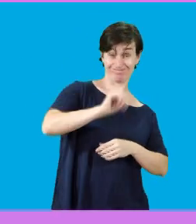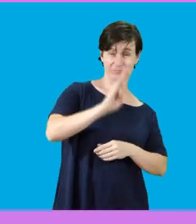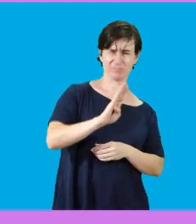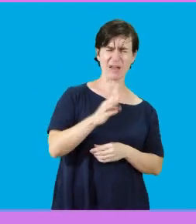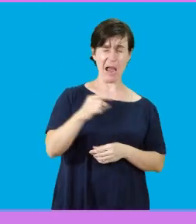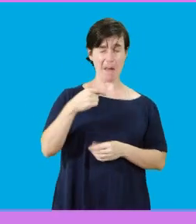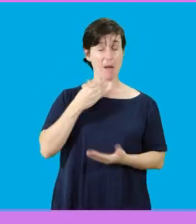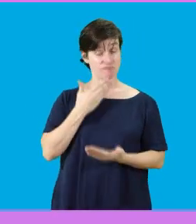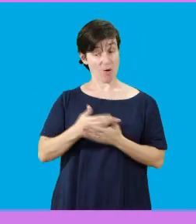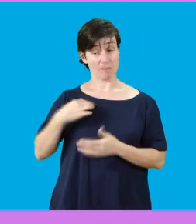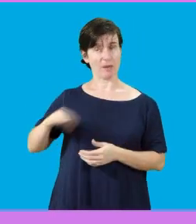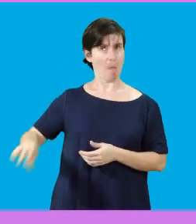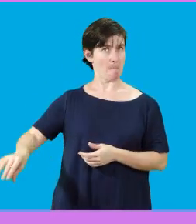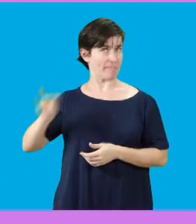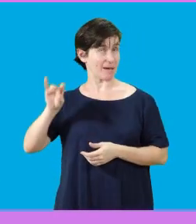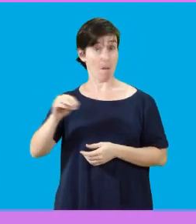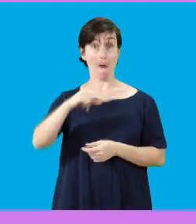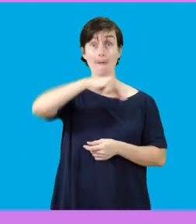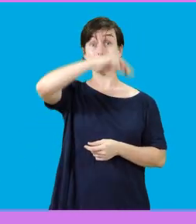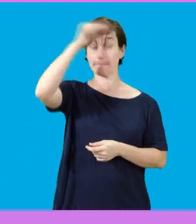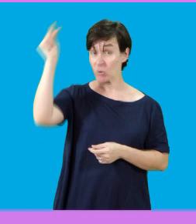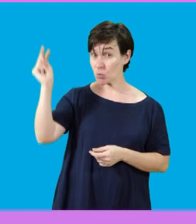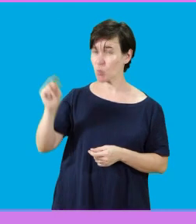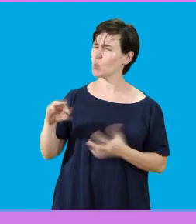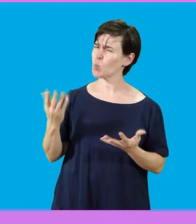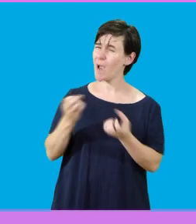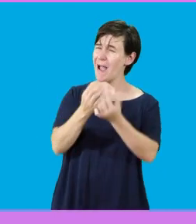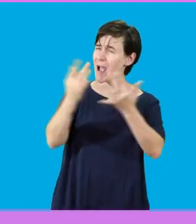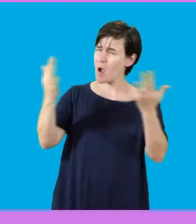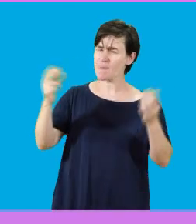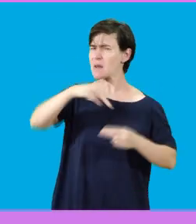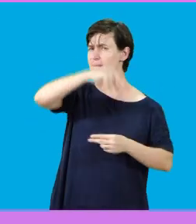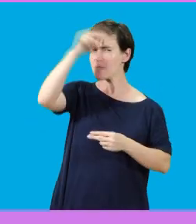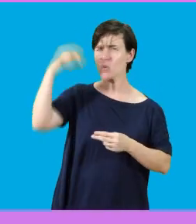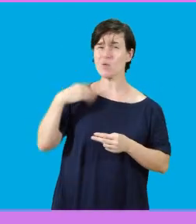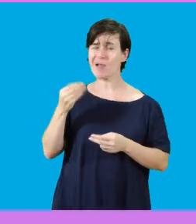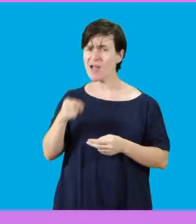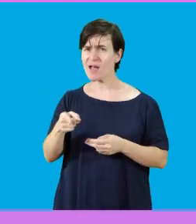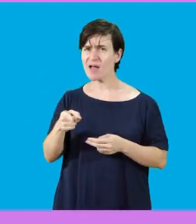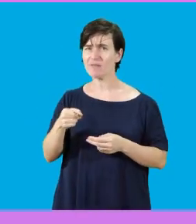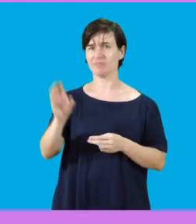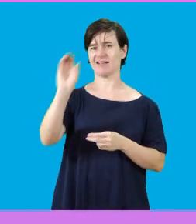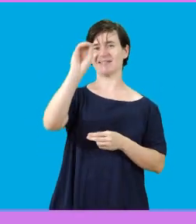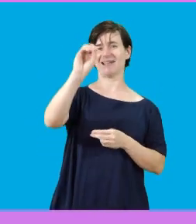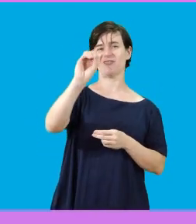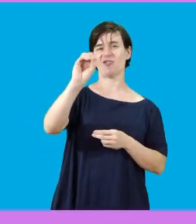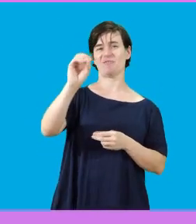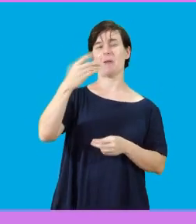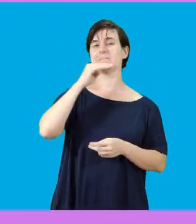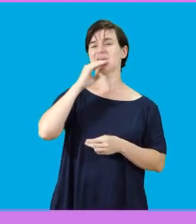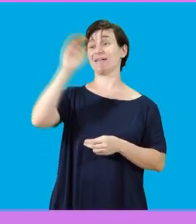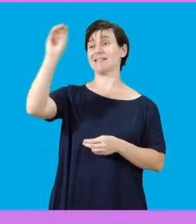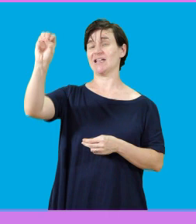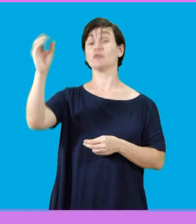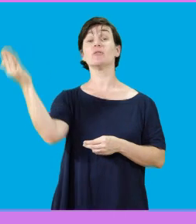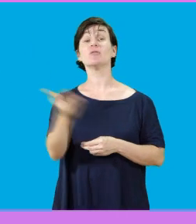a blue marble. So a blue marble, how many blue marbles do we have? Blue, we don't have any blue marbles. So it's